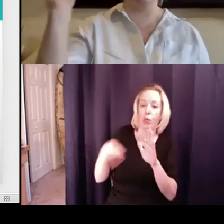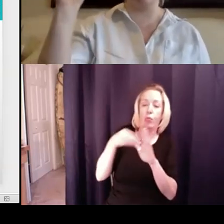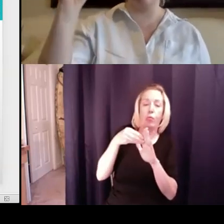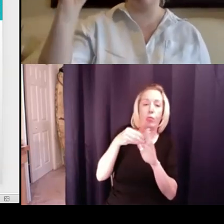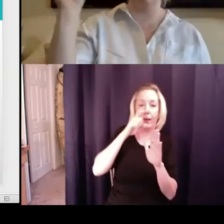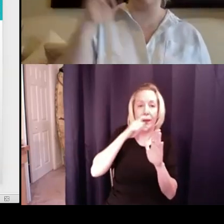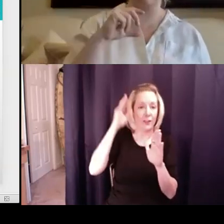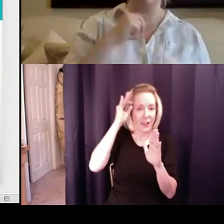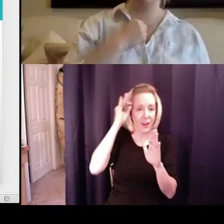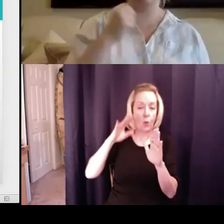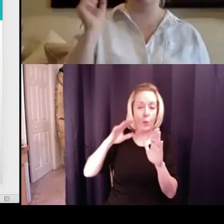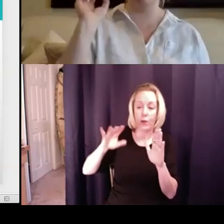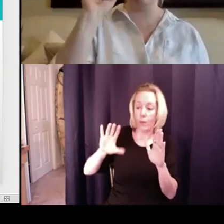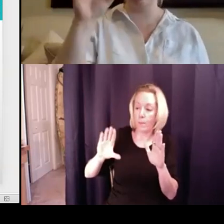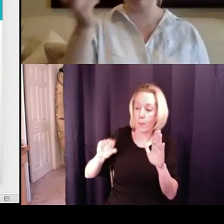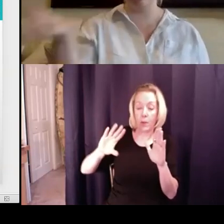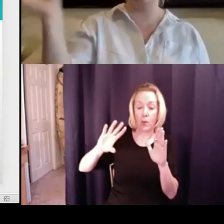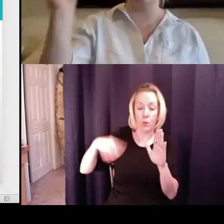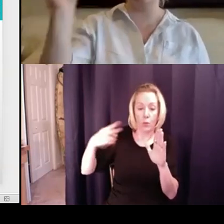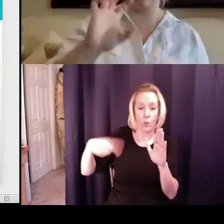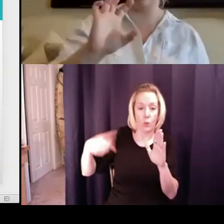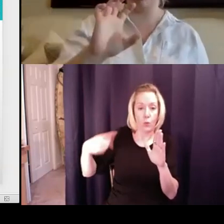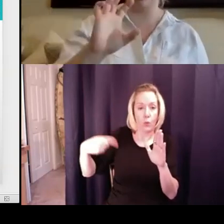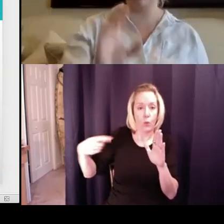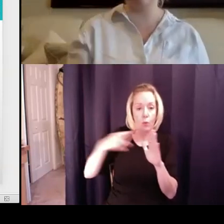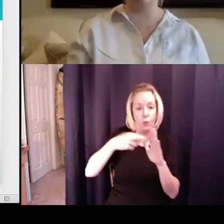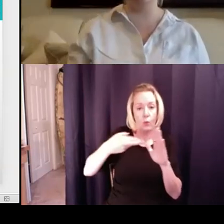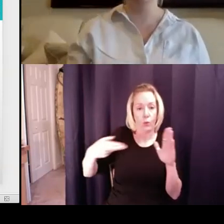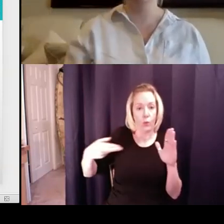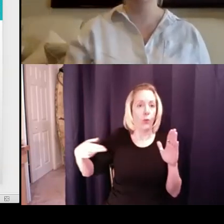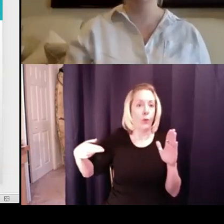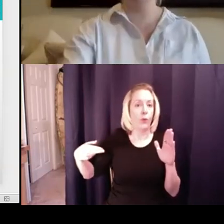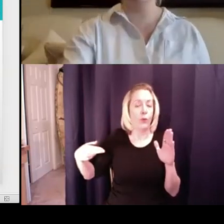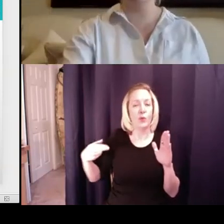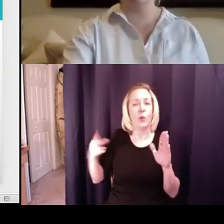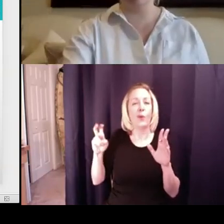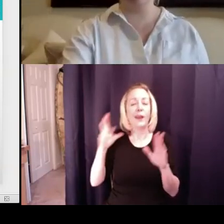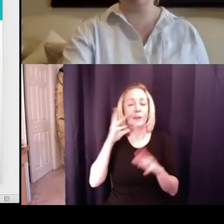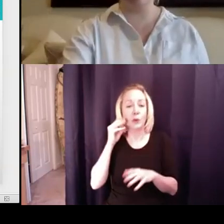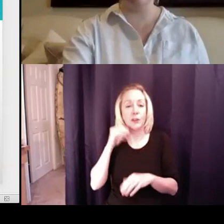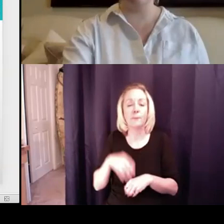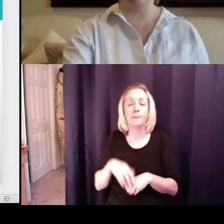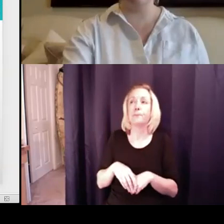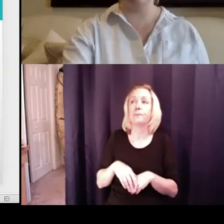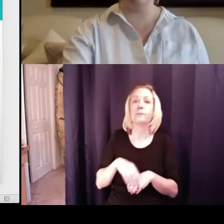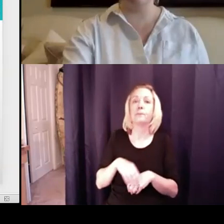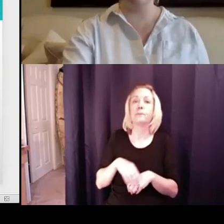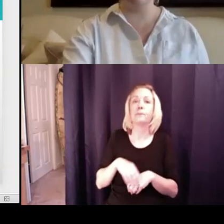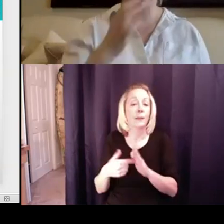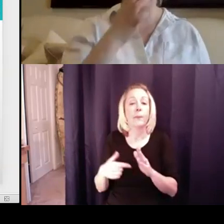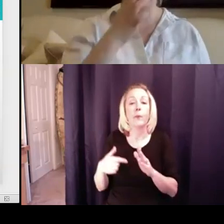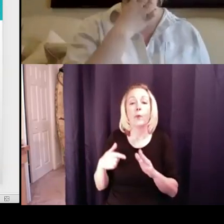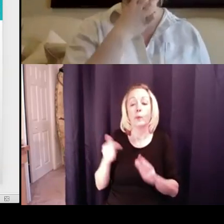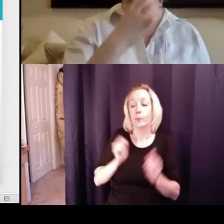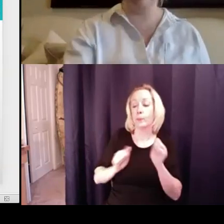and they can feed an animal. We put the teapot on it. They get to pour the tea in. I put sugar cubes in the cup, and then they